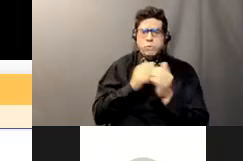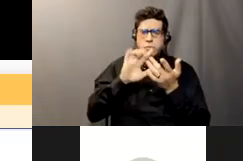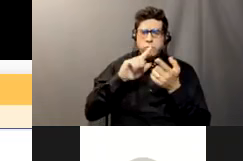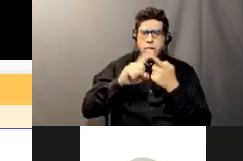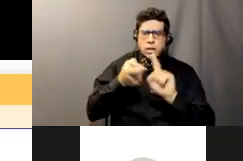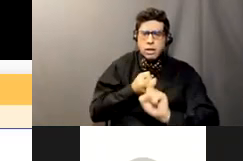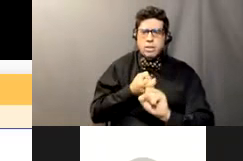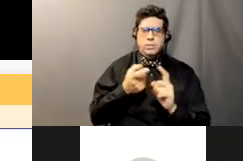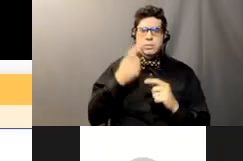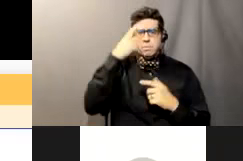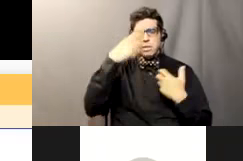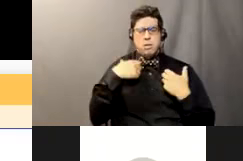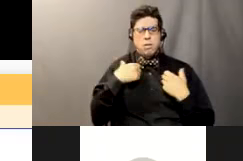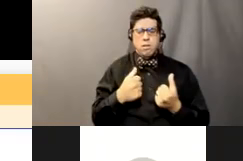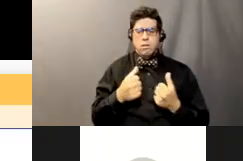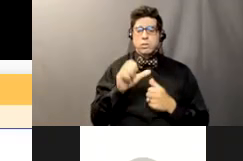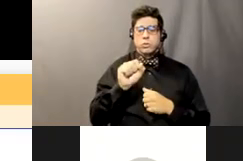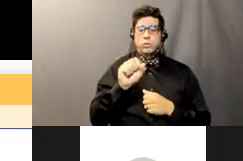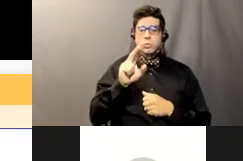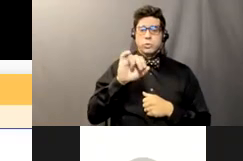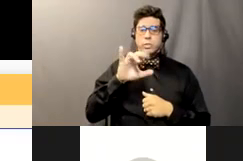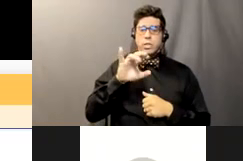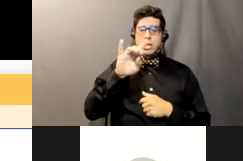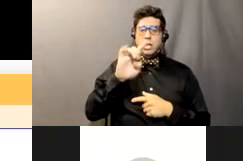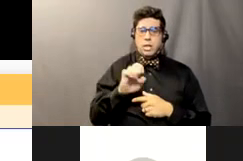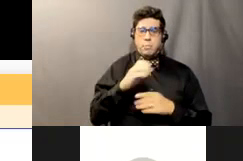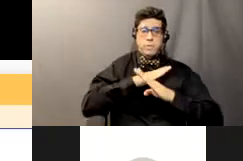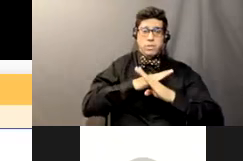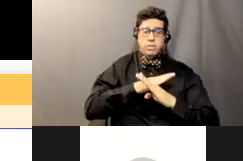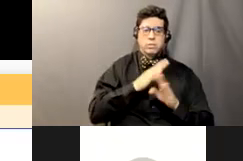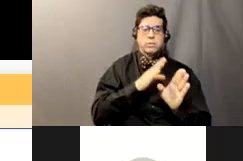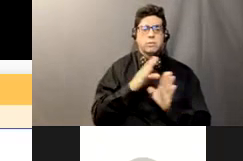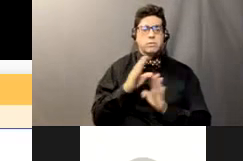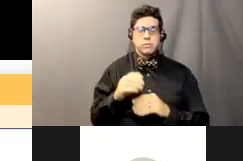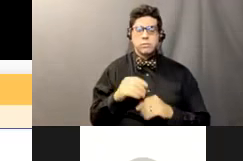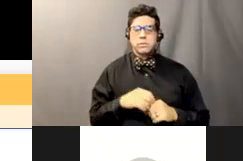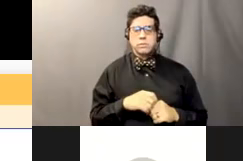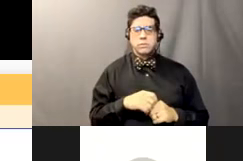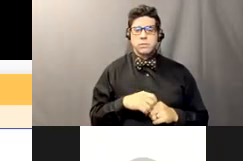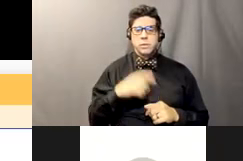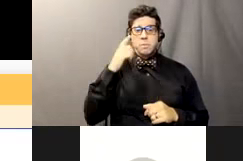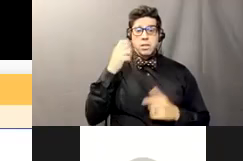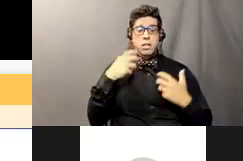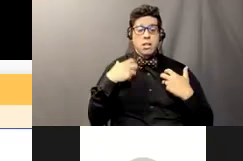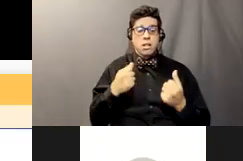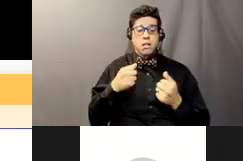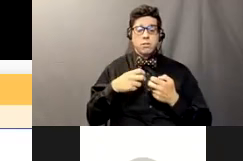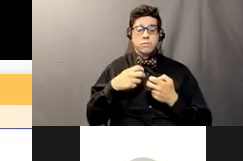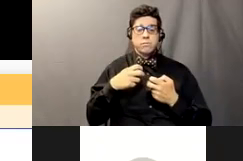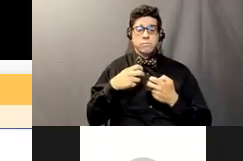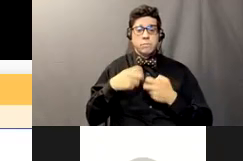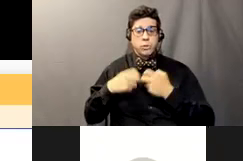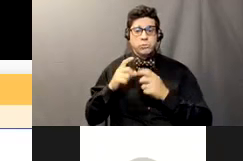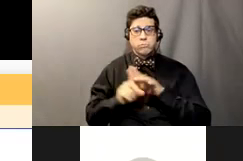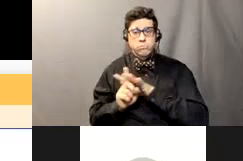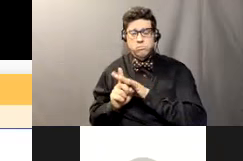and suicide prevention. And our high school topics include directing change on mental health matters, directing change on suicide